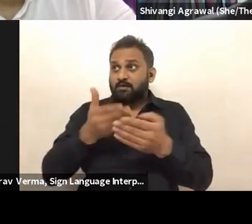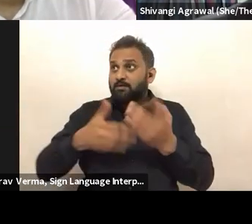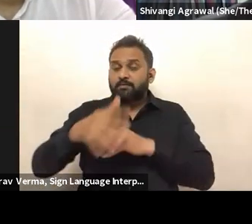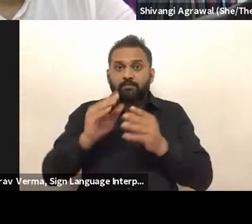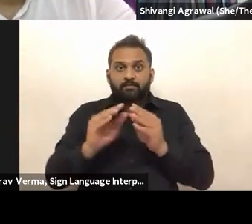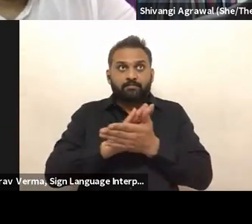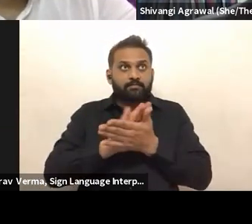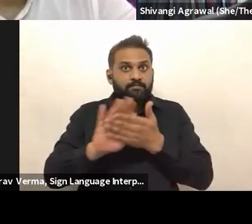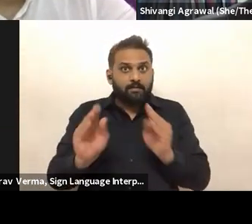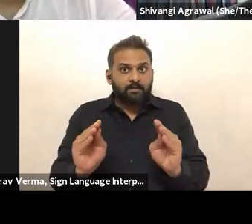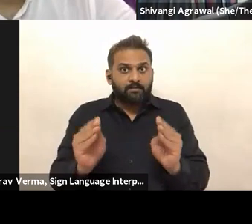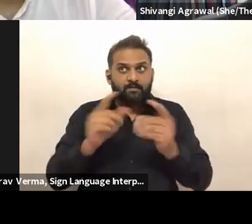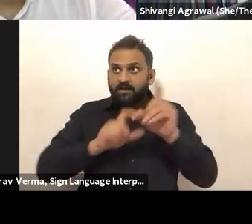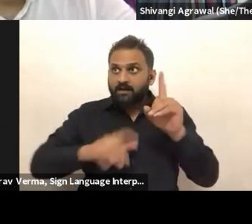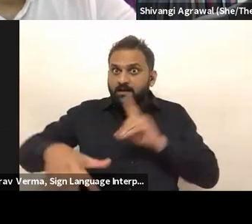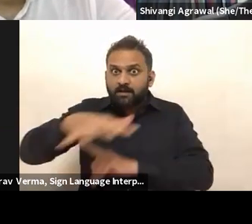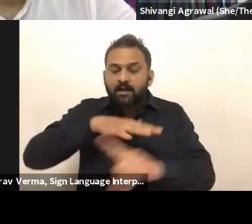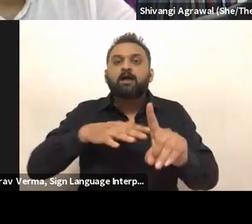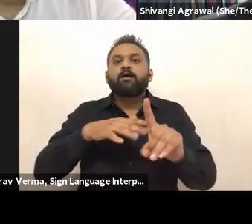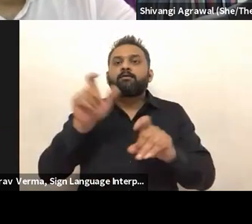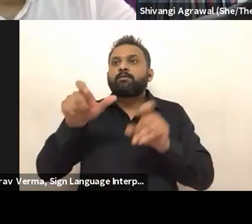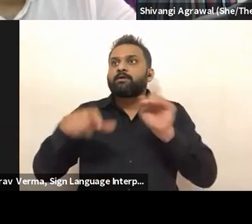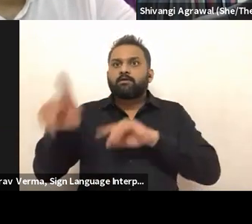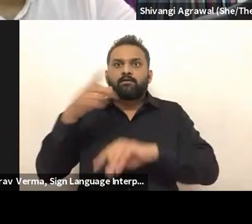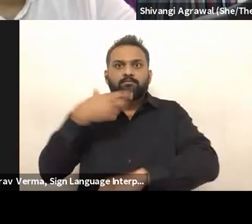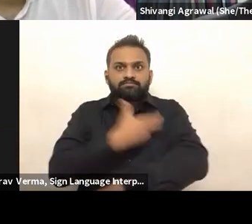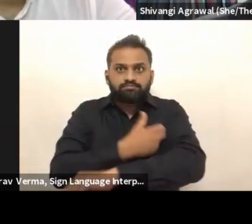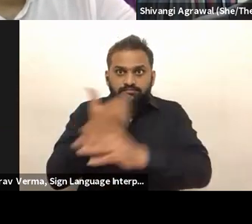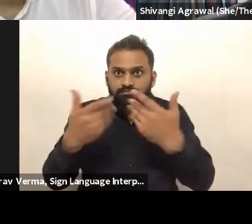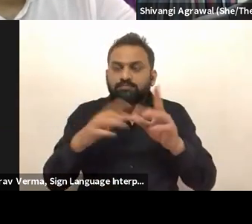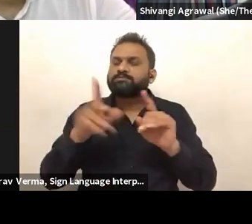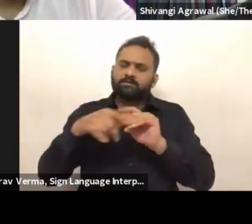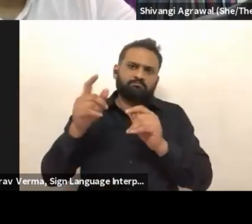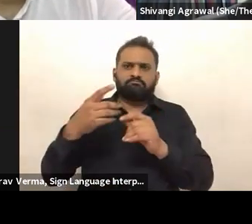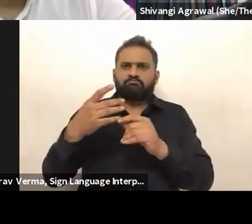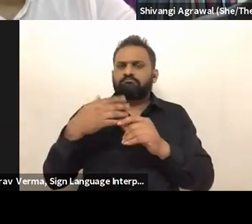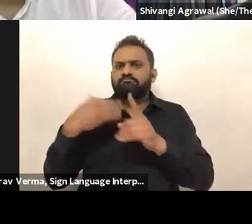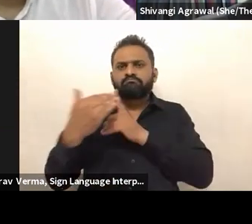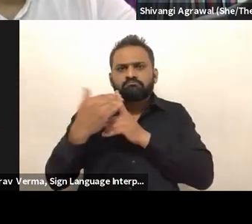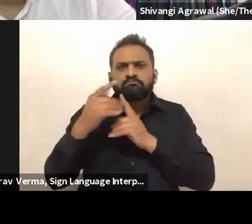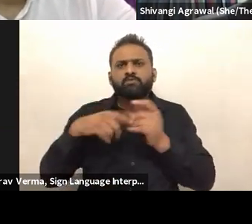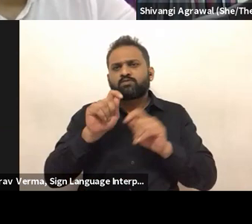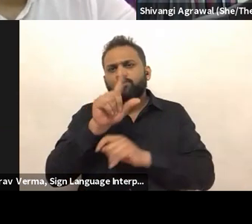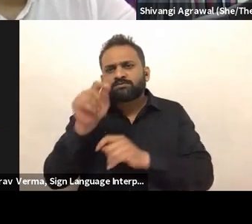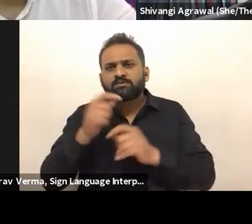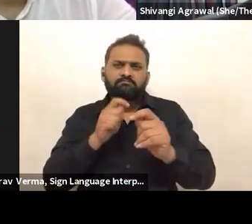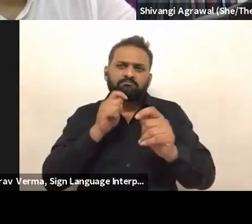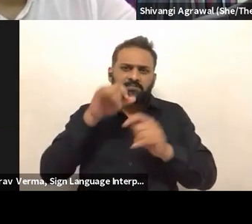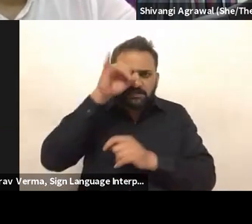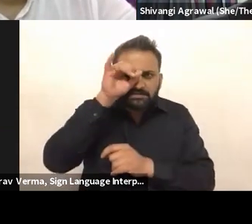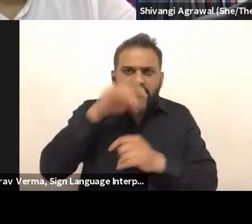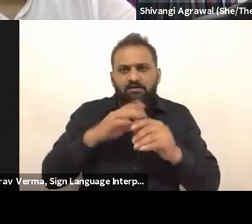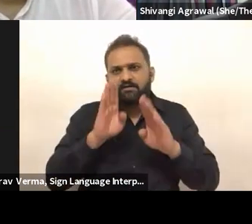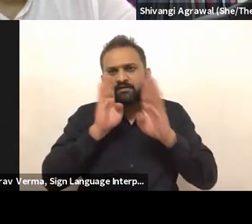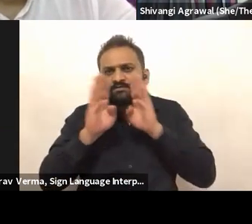have in-person screenings, they can follow me on social media, or they can follow the film on social media, and to get updates on where they can watch